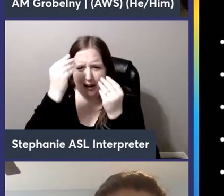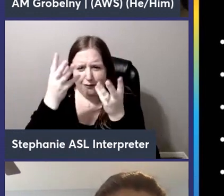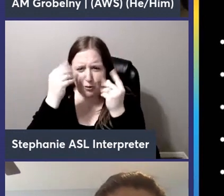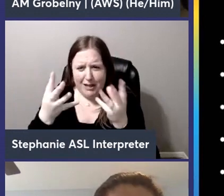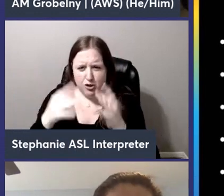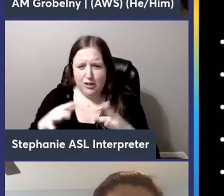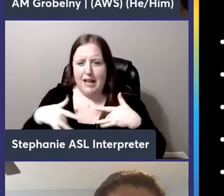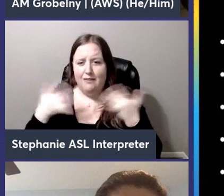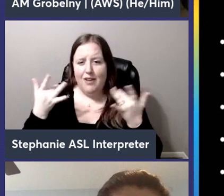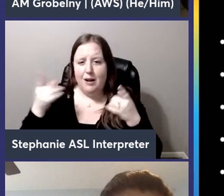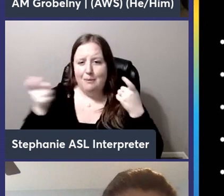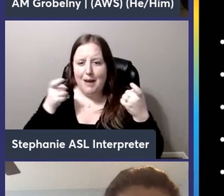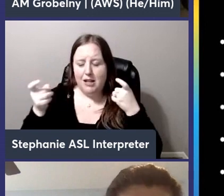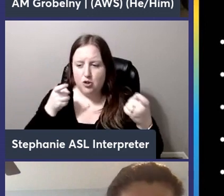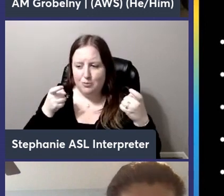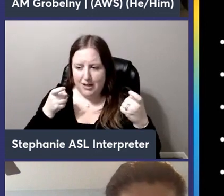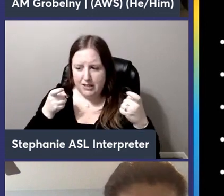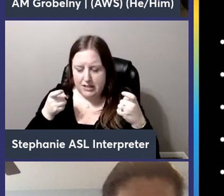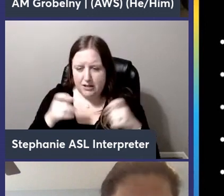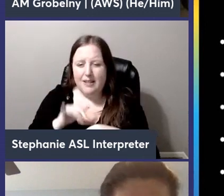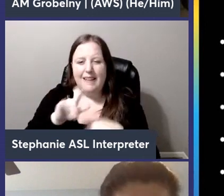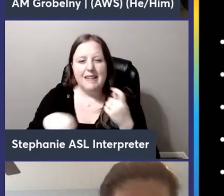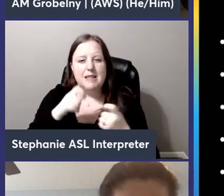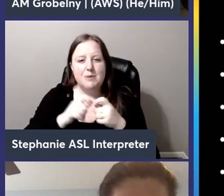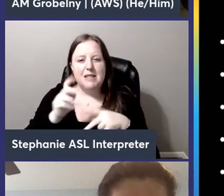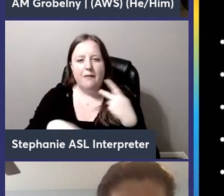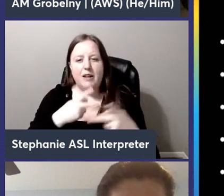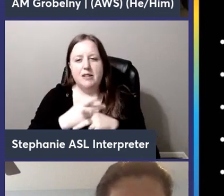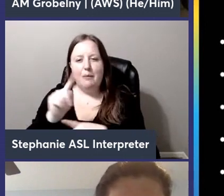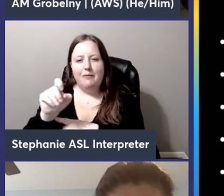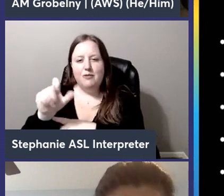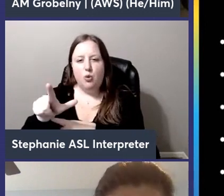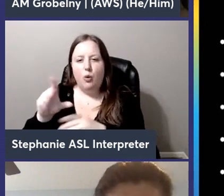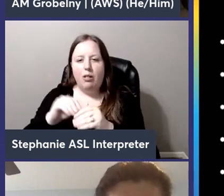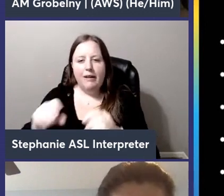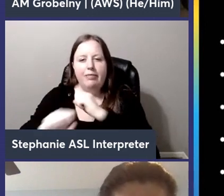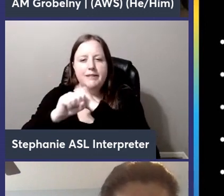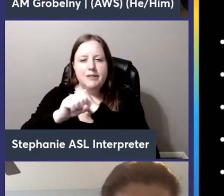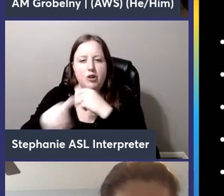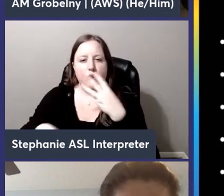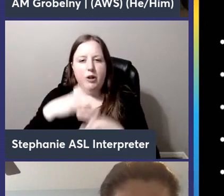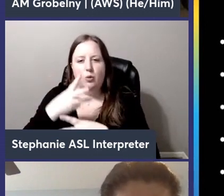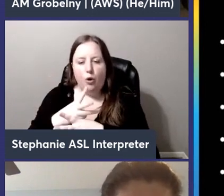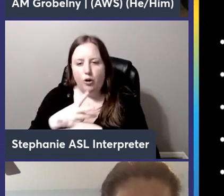event management. It's like a particular type of tool used in the security world for.